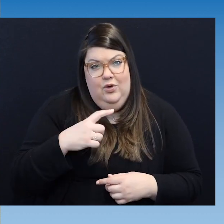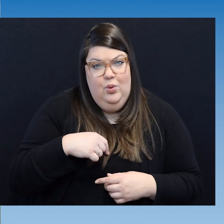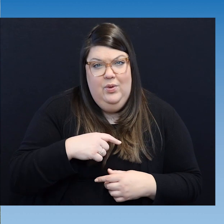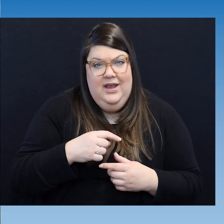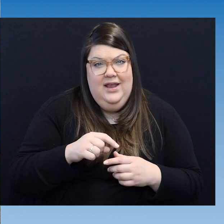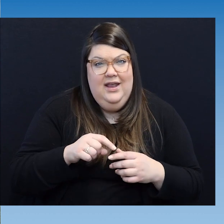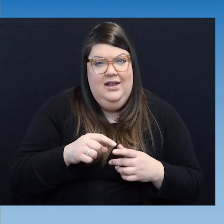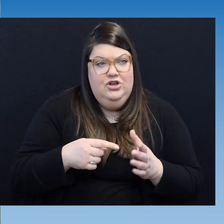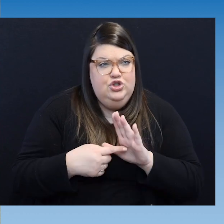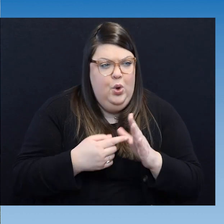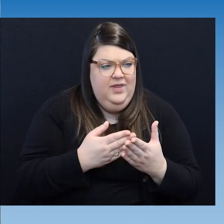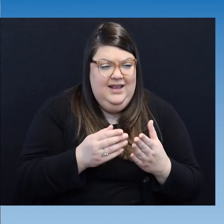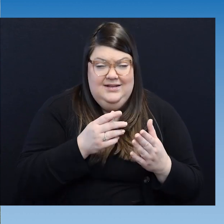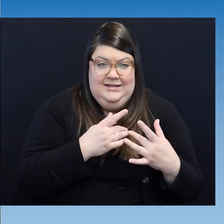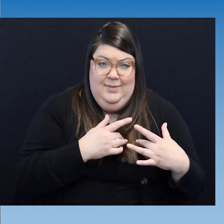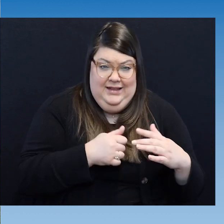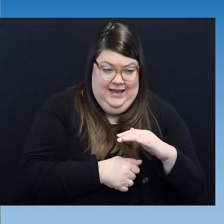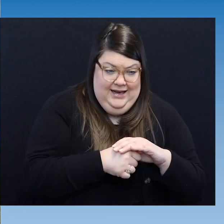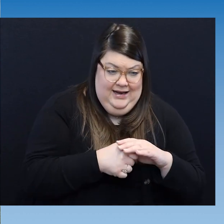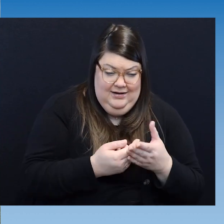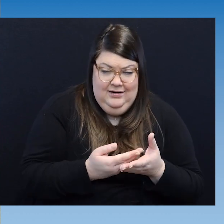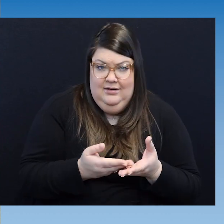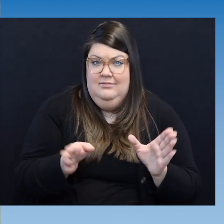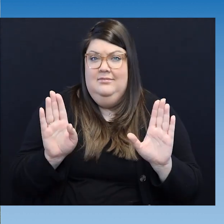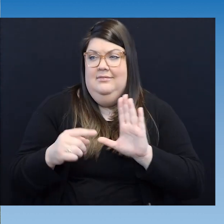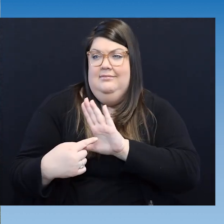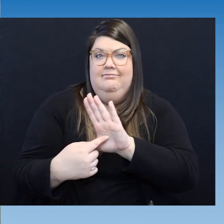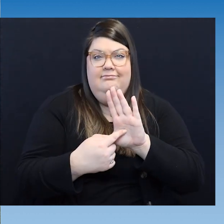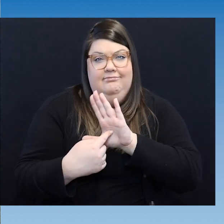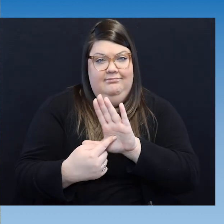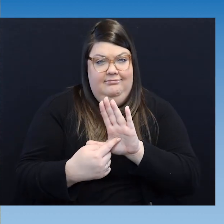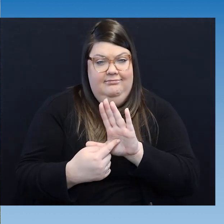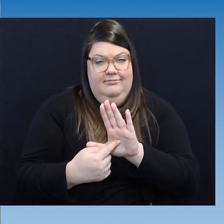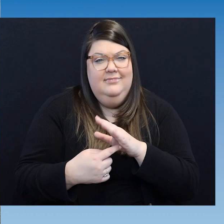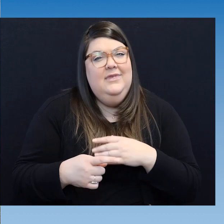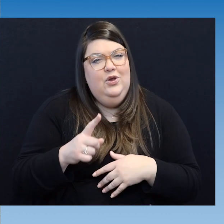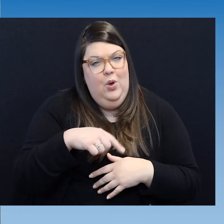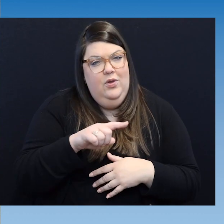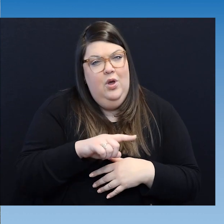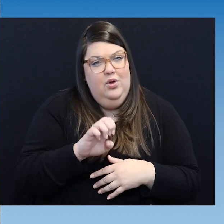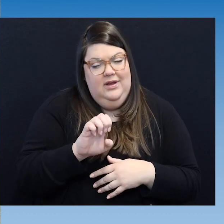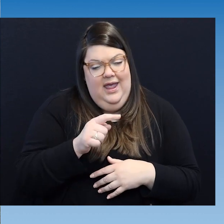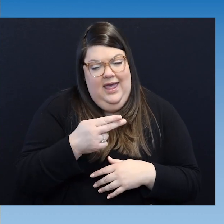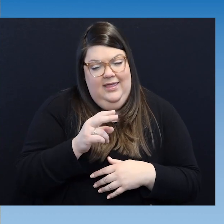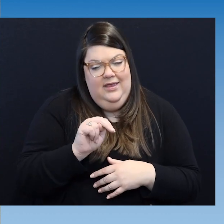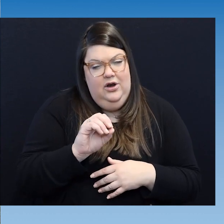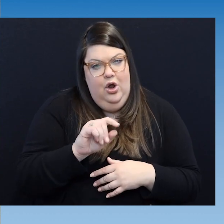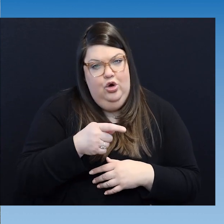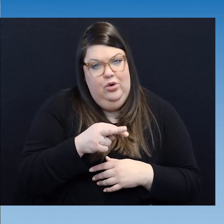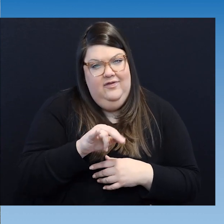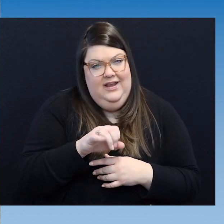in plain view into view. And so those ethnographies will be completed